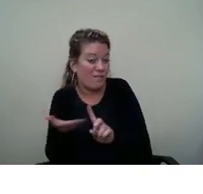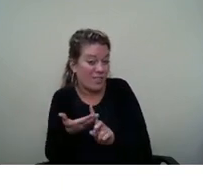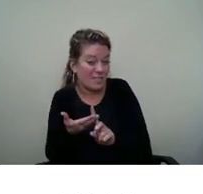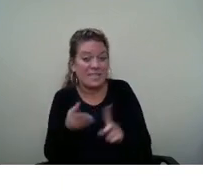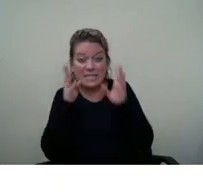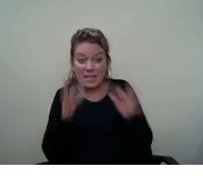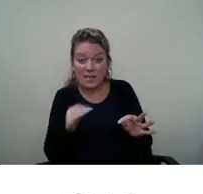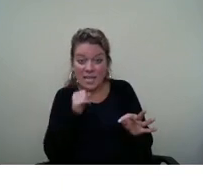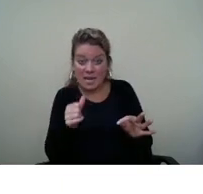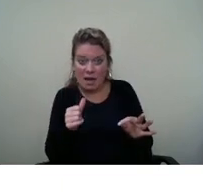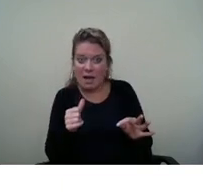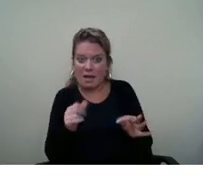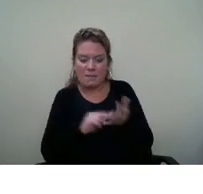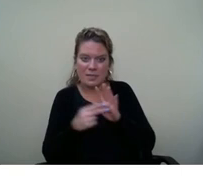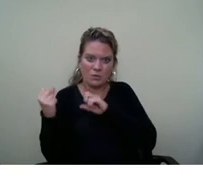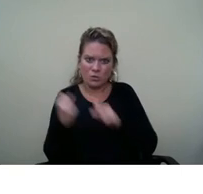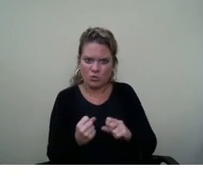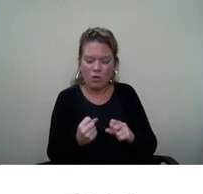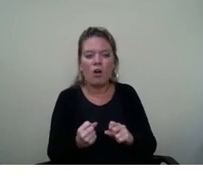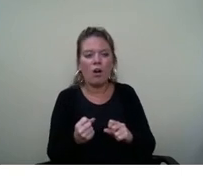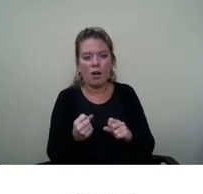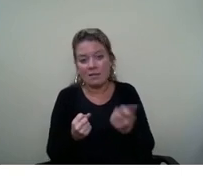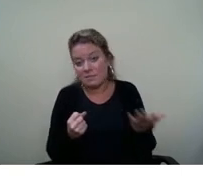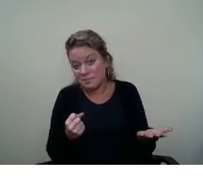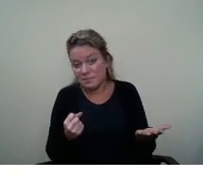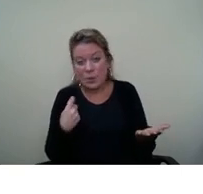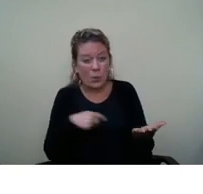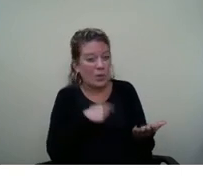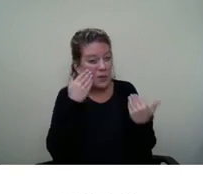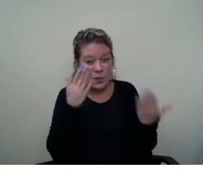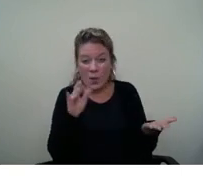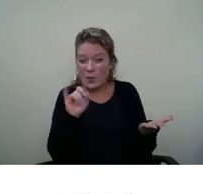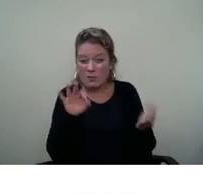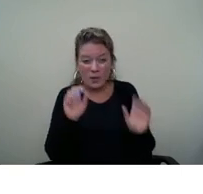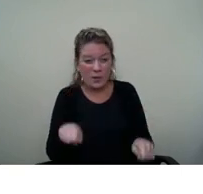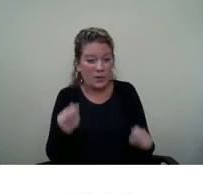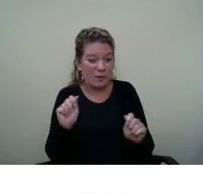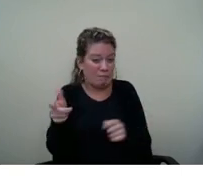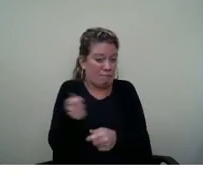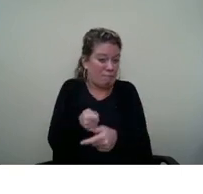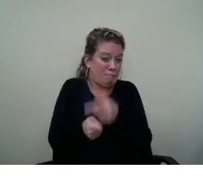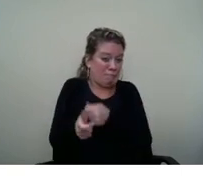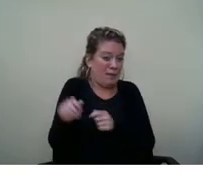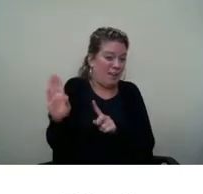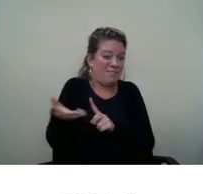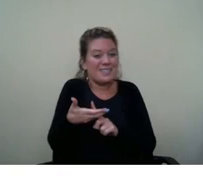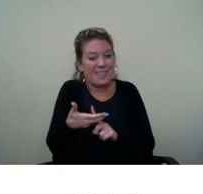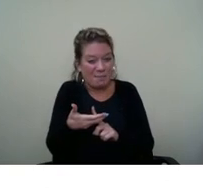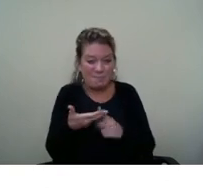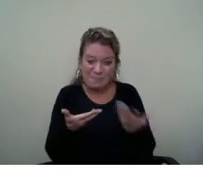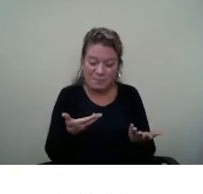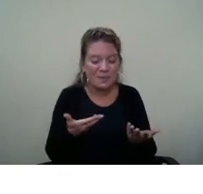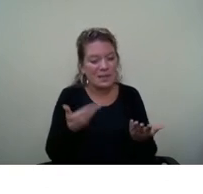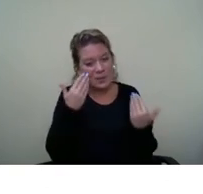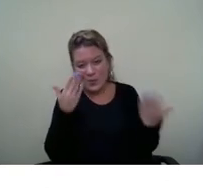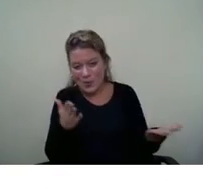super strong, and it's questionable whether or not we could sort of bring them back with enough information and things. But yeah,